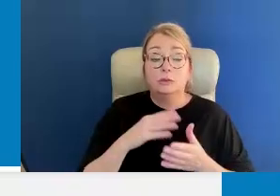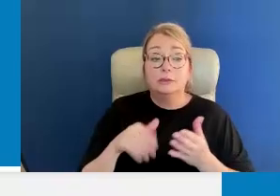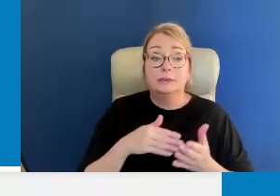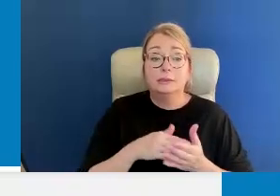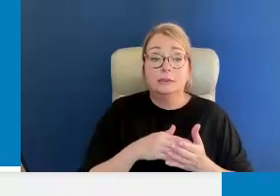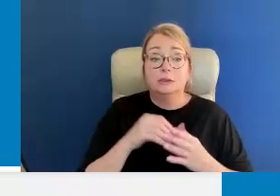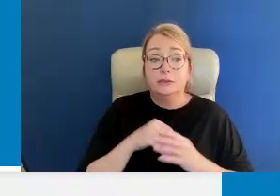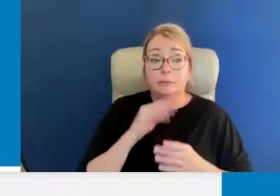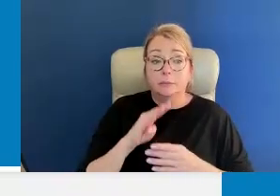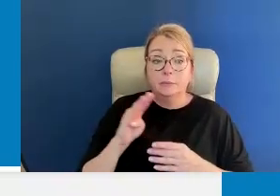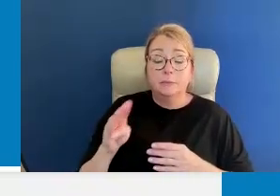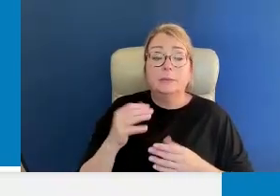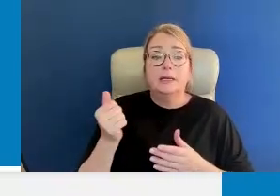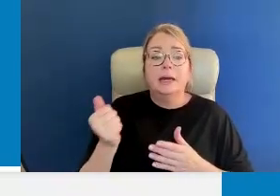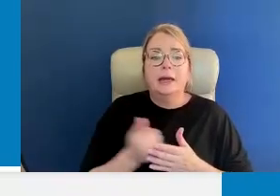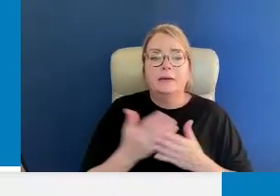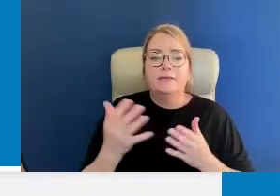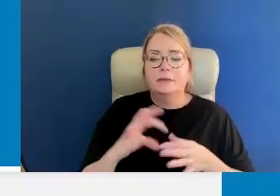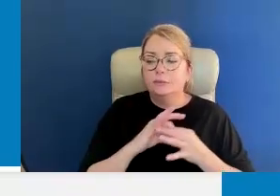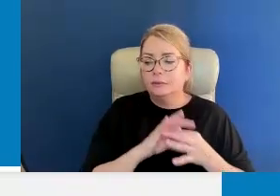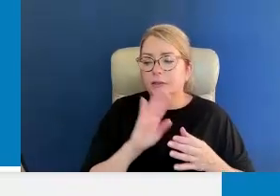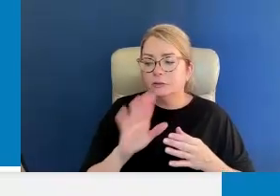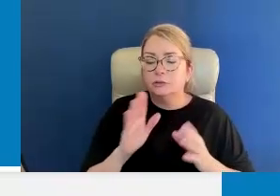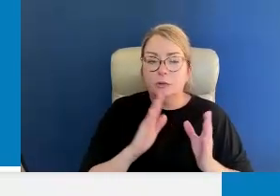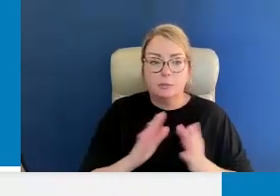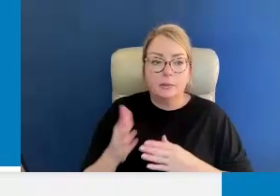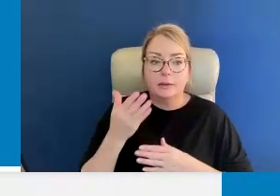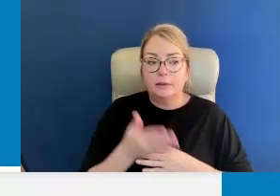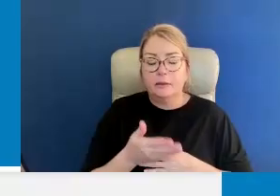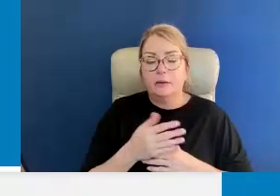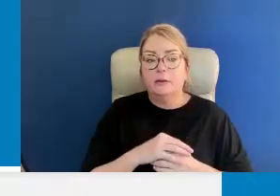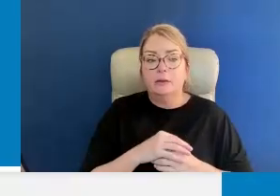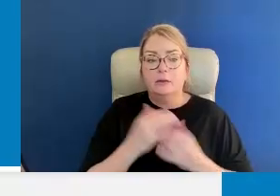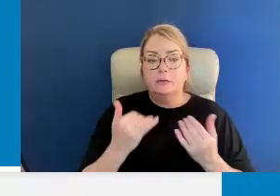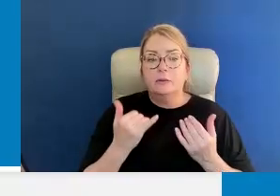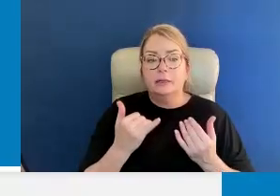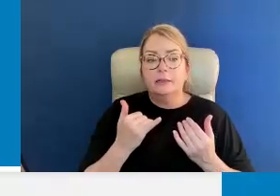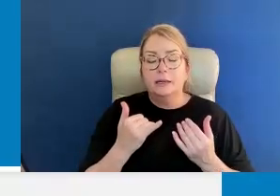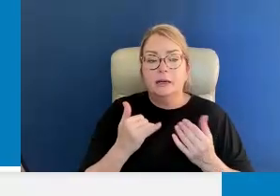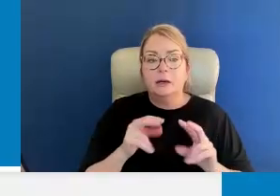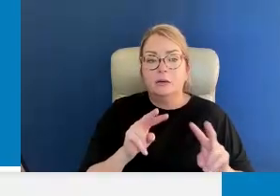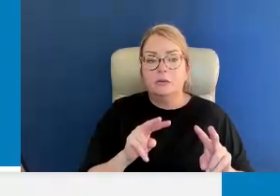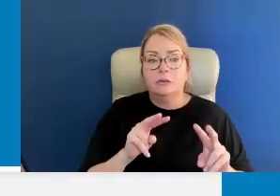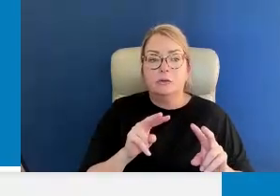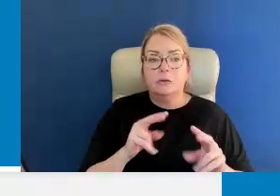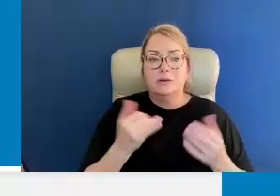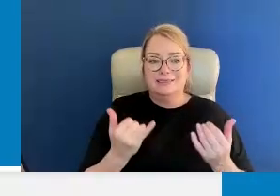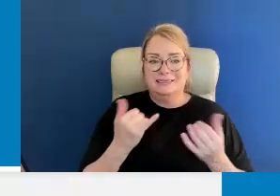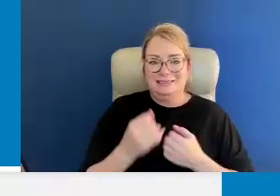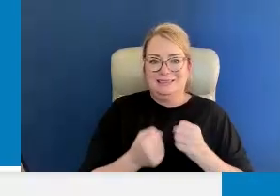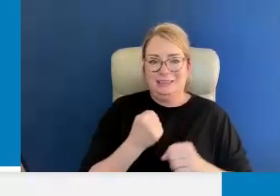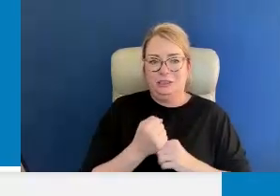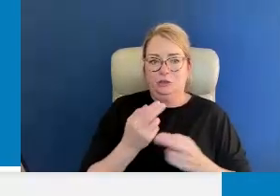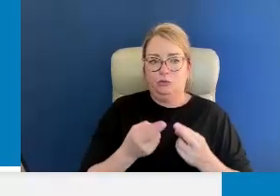where everything related to your plans is at. So you're currently right now, what you're looking at is the current year's Resource